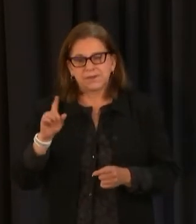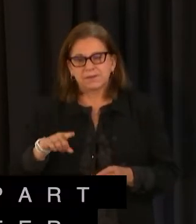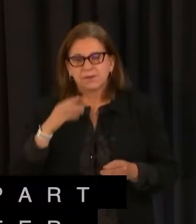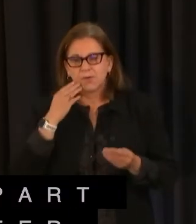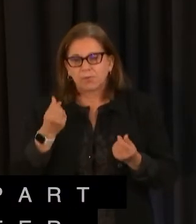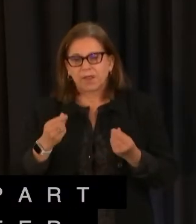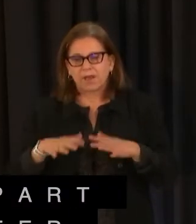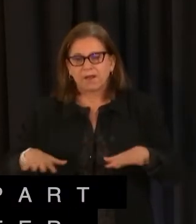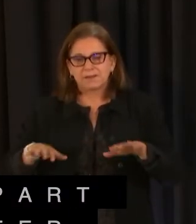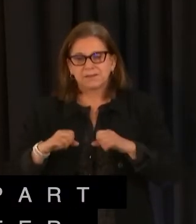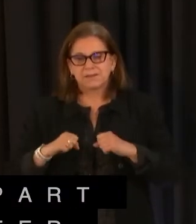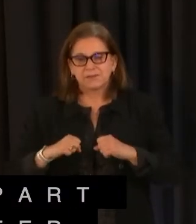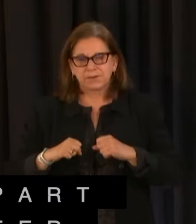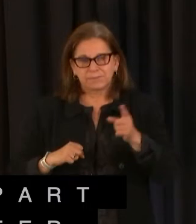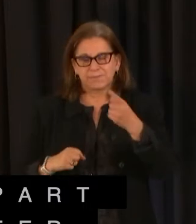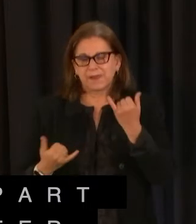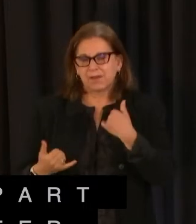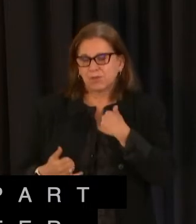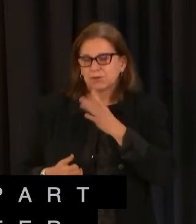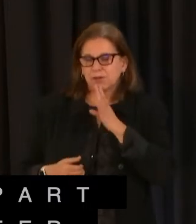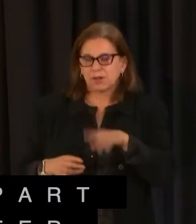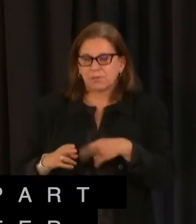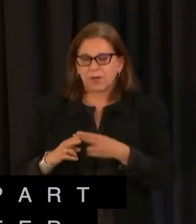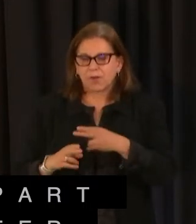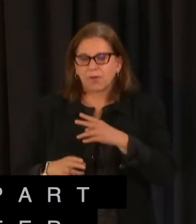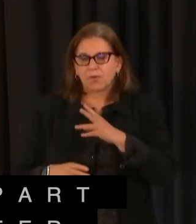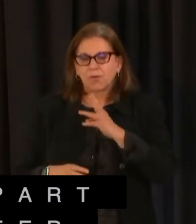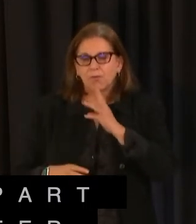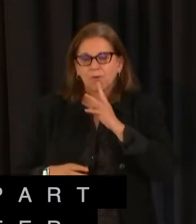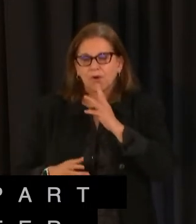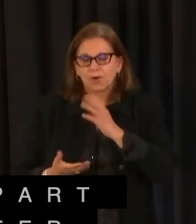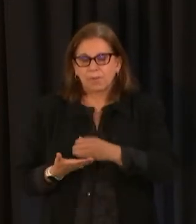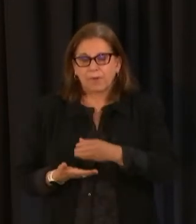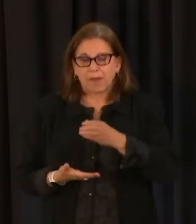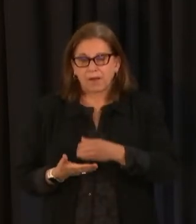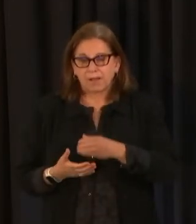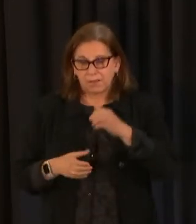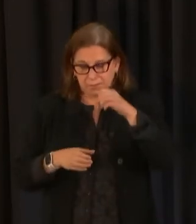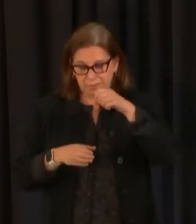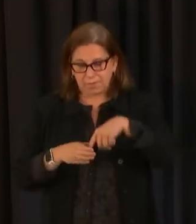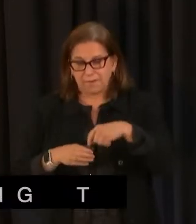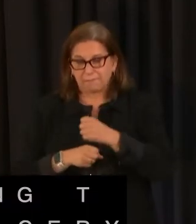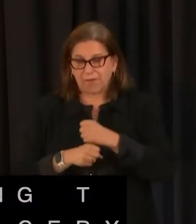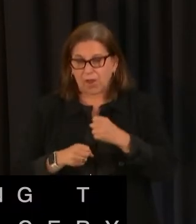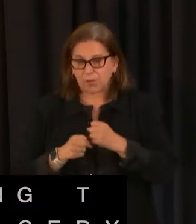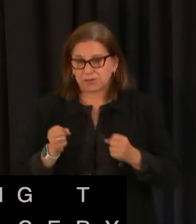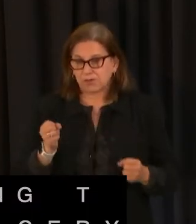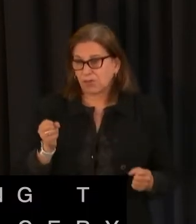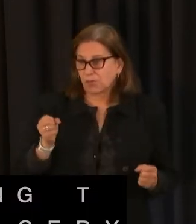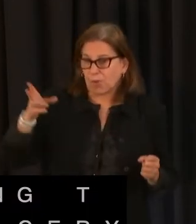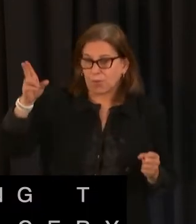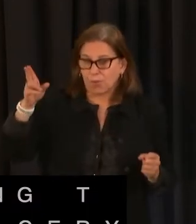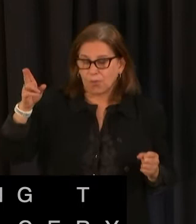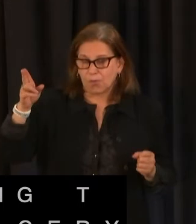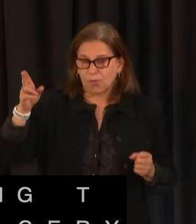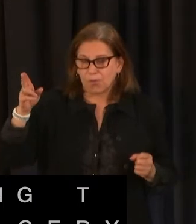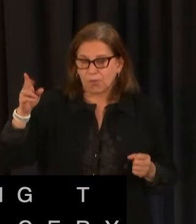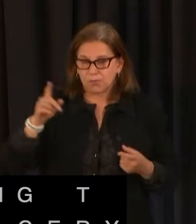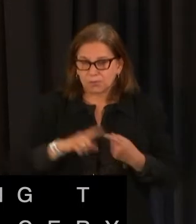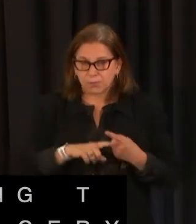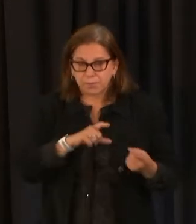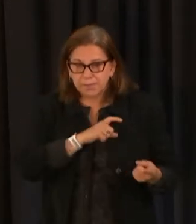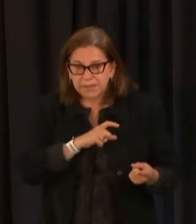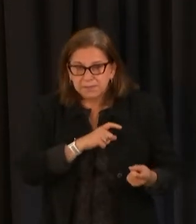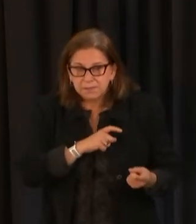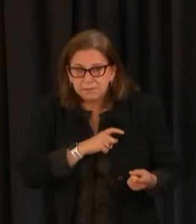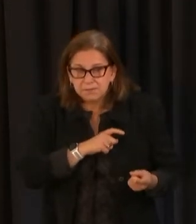bottles, fireworks being thrown at the police line, and certainly there was some property damage as well at isolated